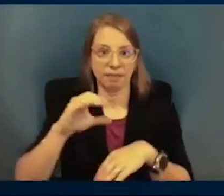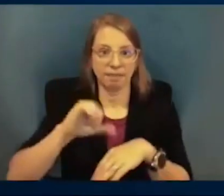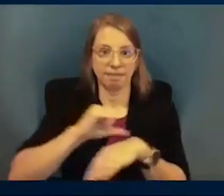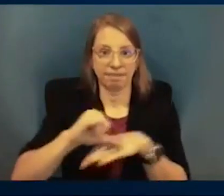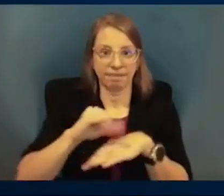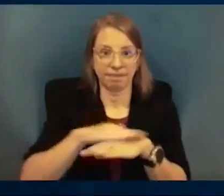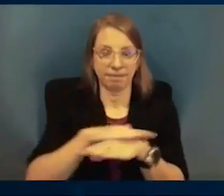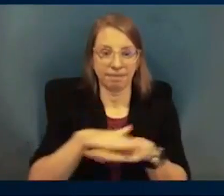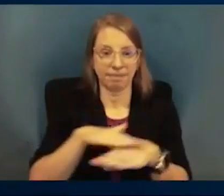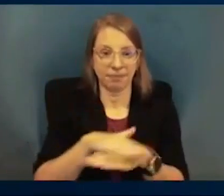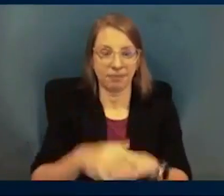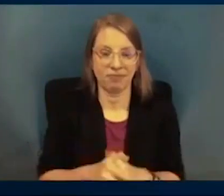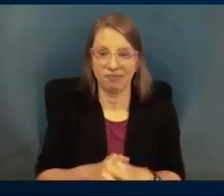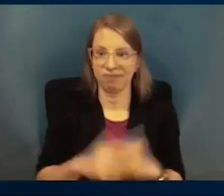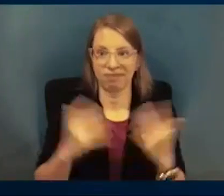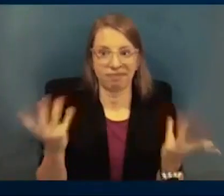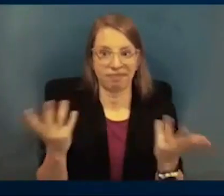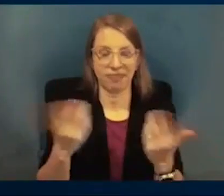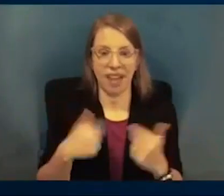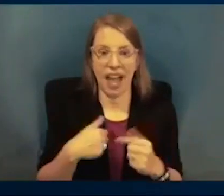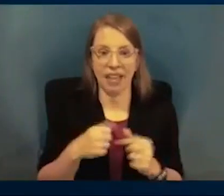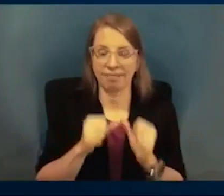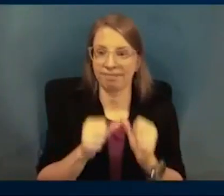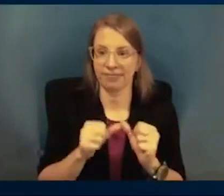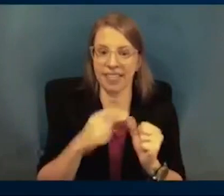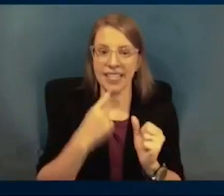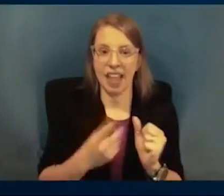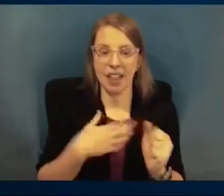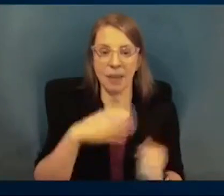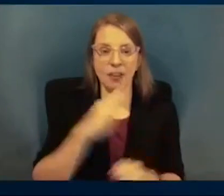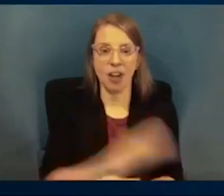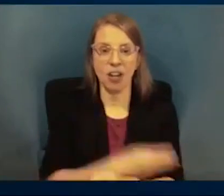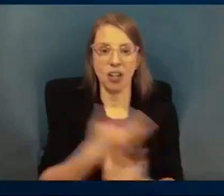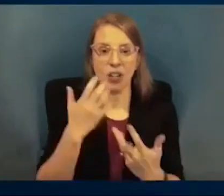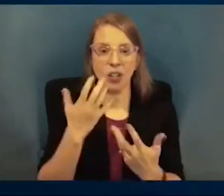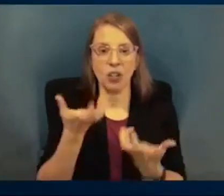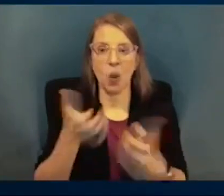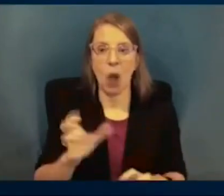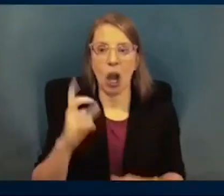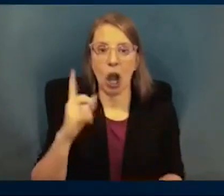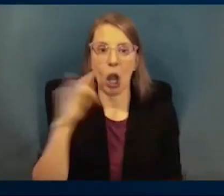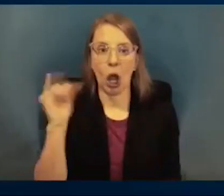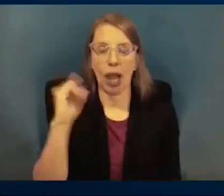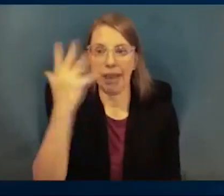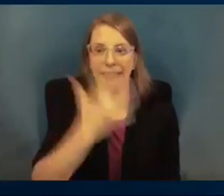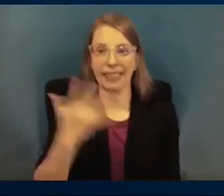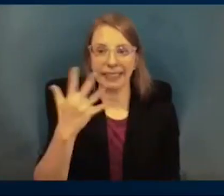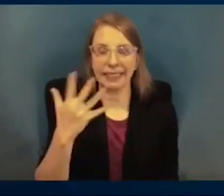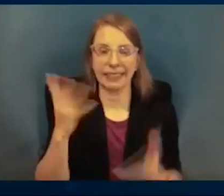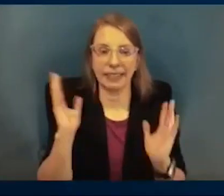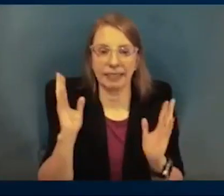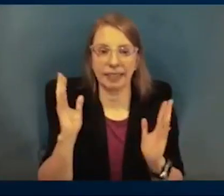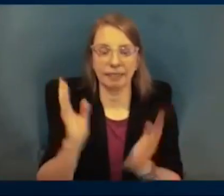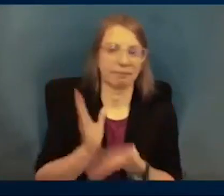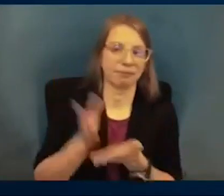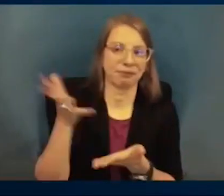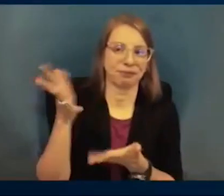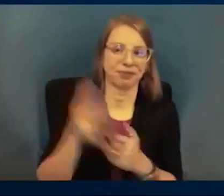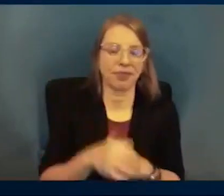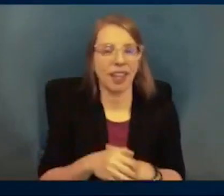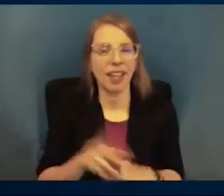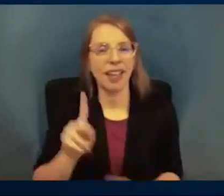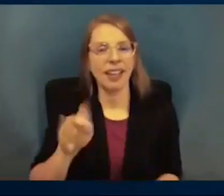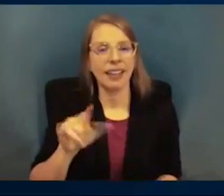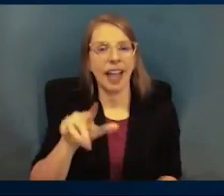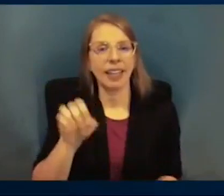And I just keep telling my daughter, you don't want to look like this. You don't want to have this problem. Stop it. At my age. Yeah. Kylie says that her